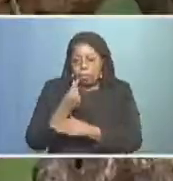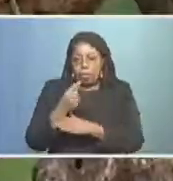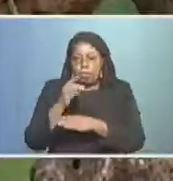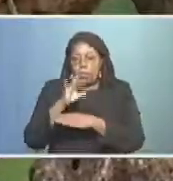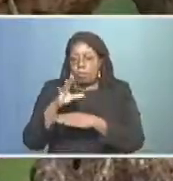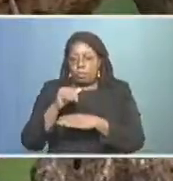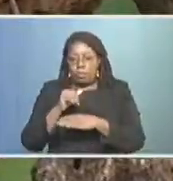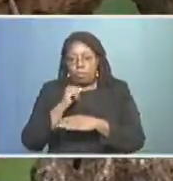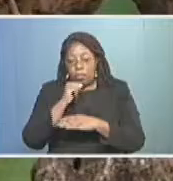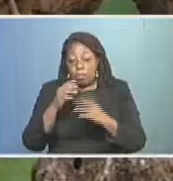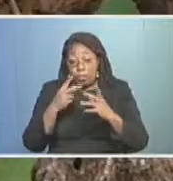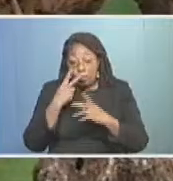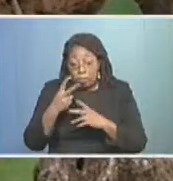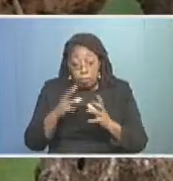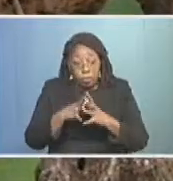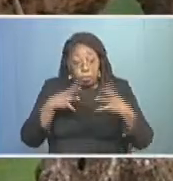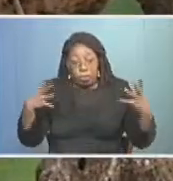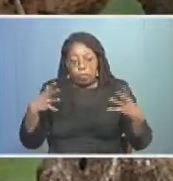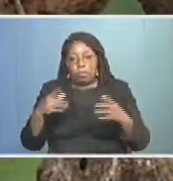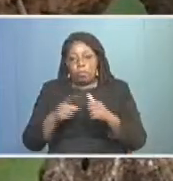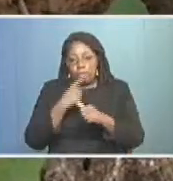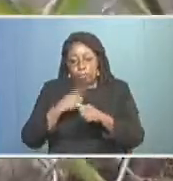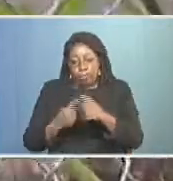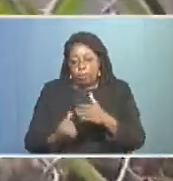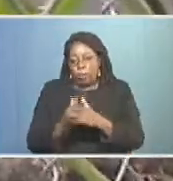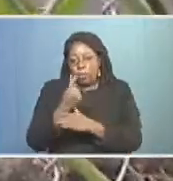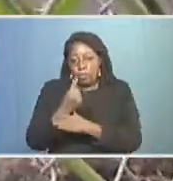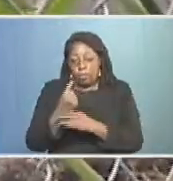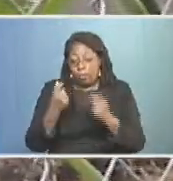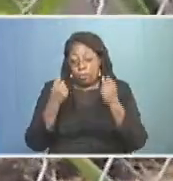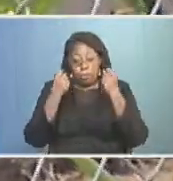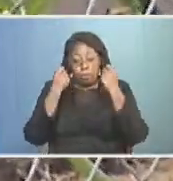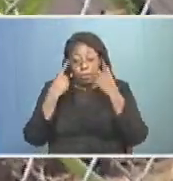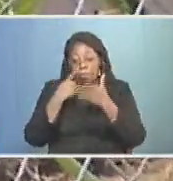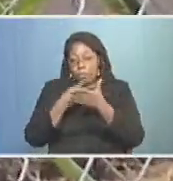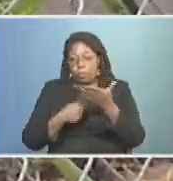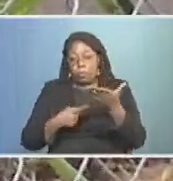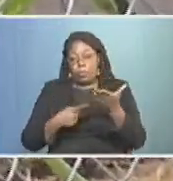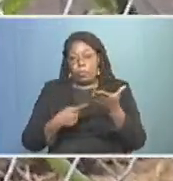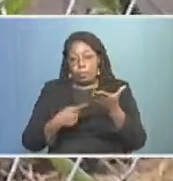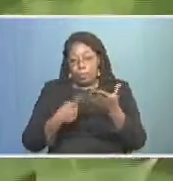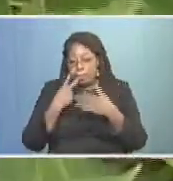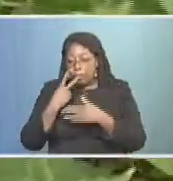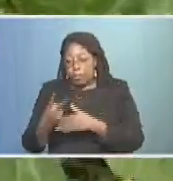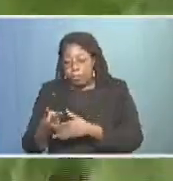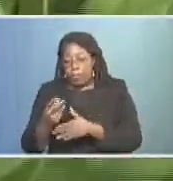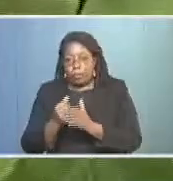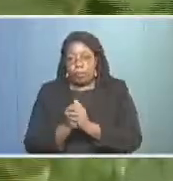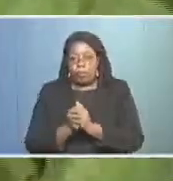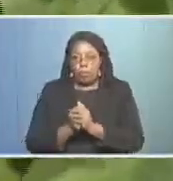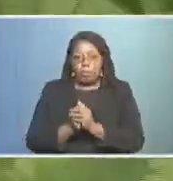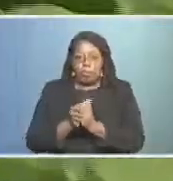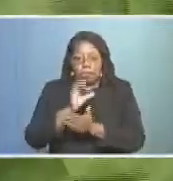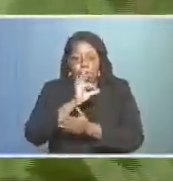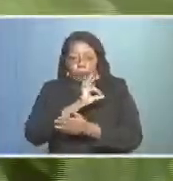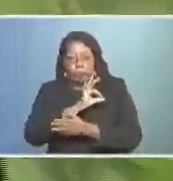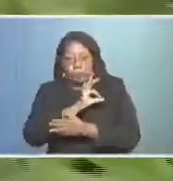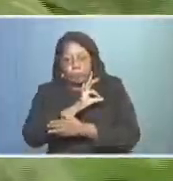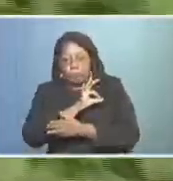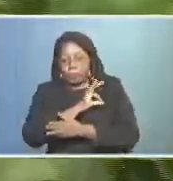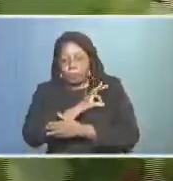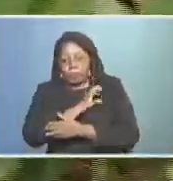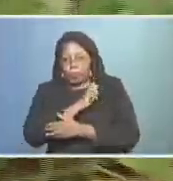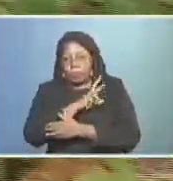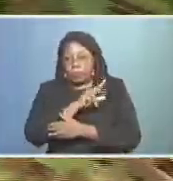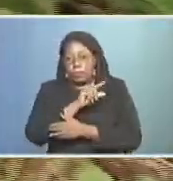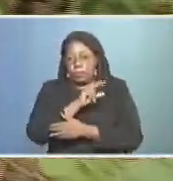many. But this is the first time I really grew pumpkin, and I am shocked at what has happened. The Fergusons are in awe of what